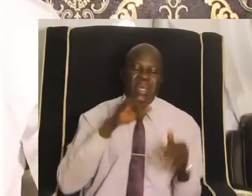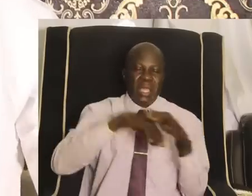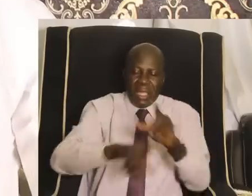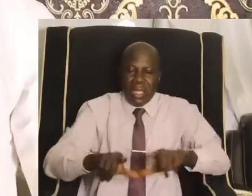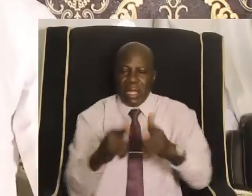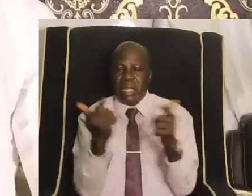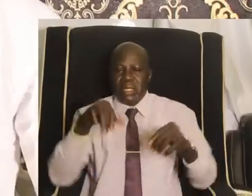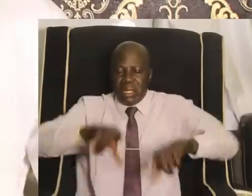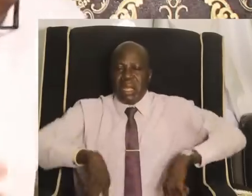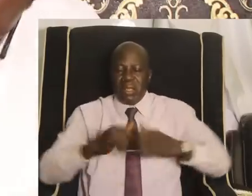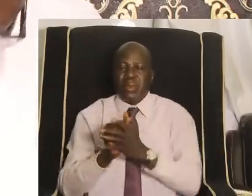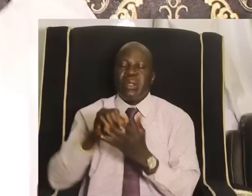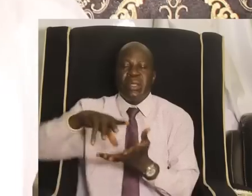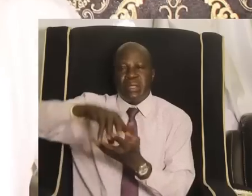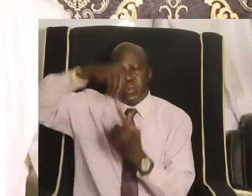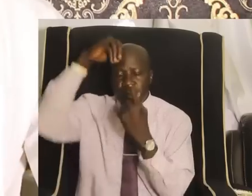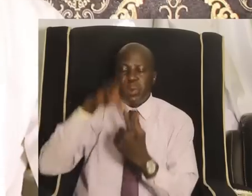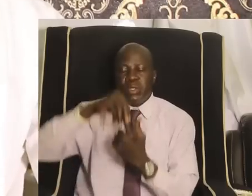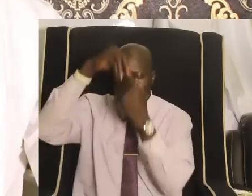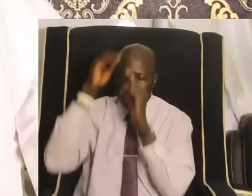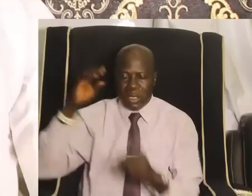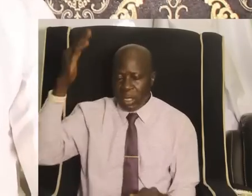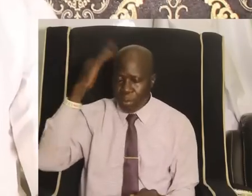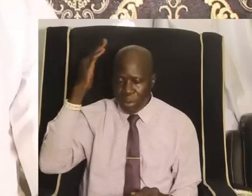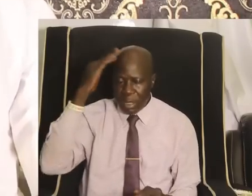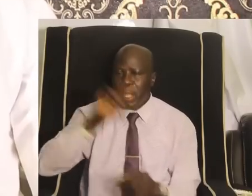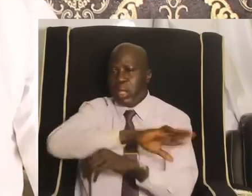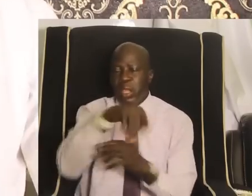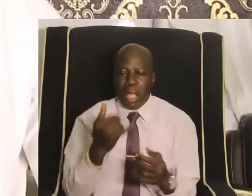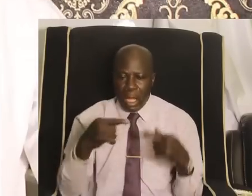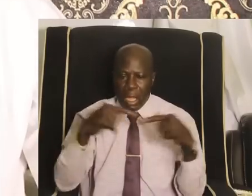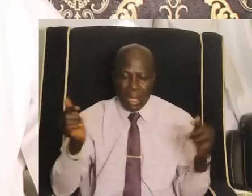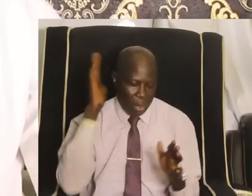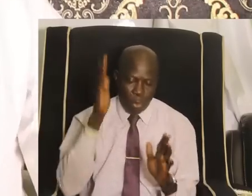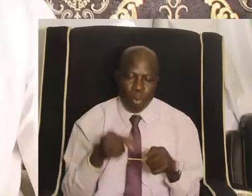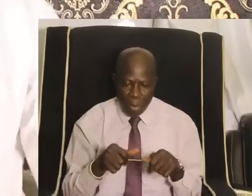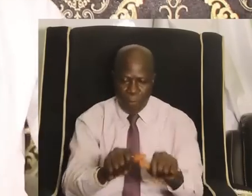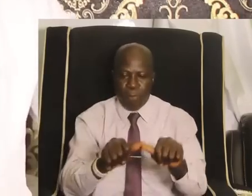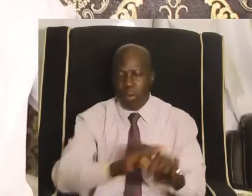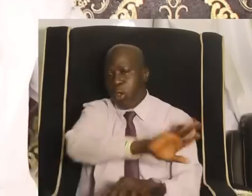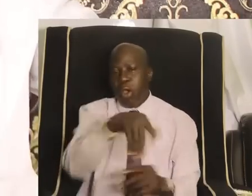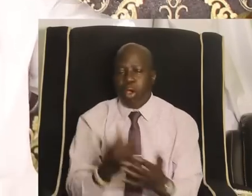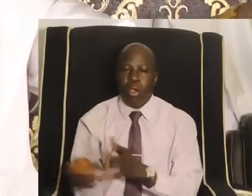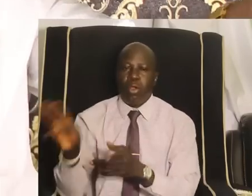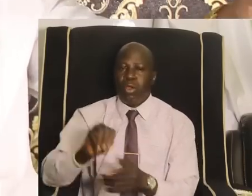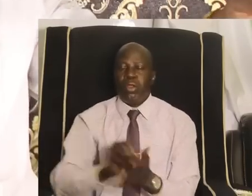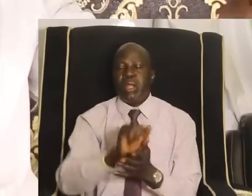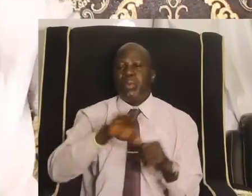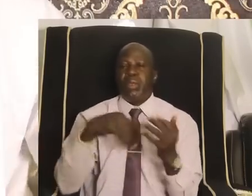prophesy to you. The love will manifest. We are a glorious